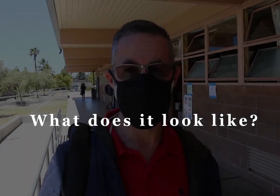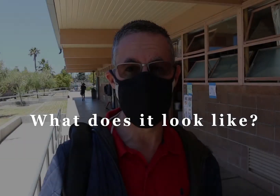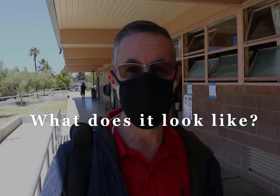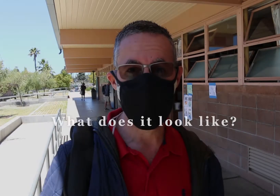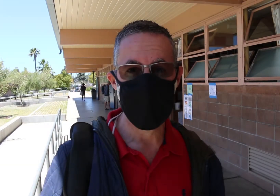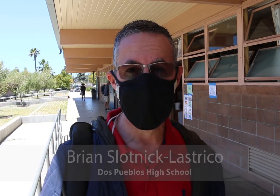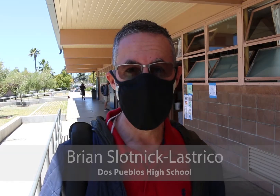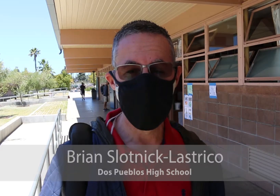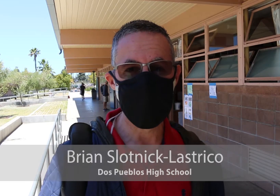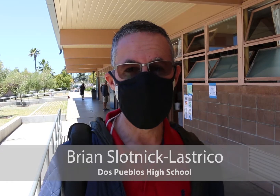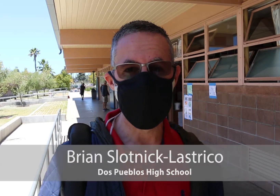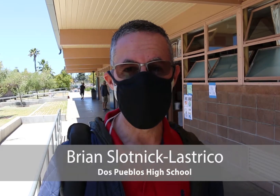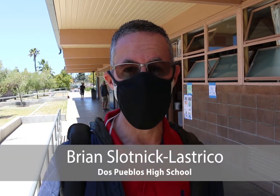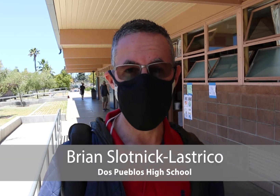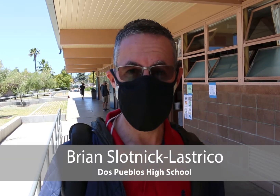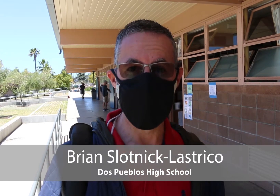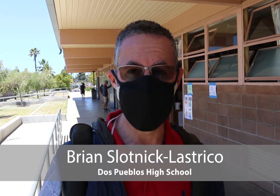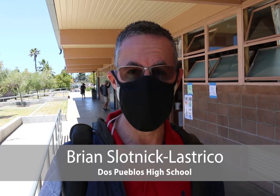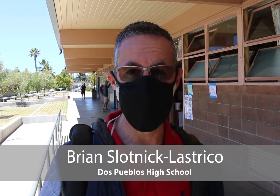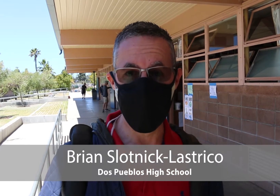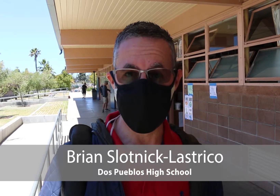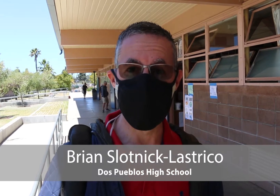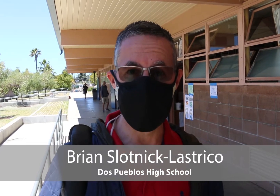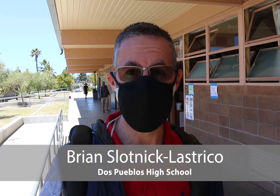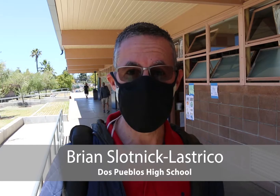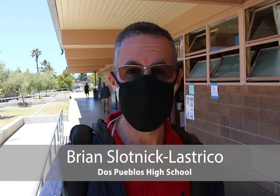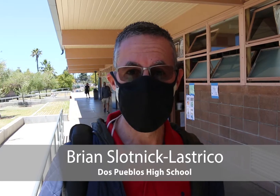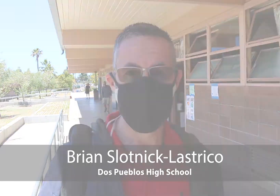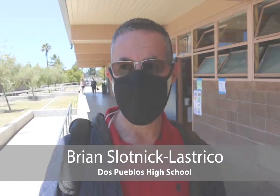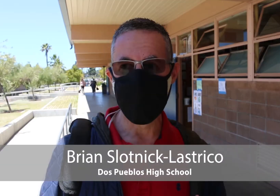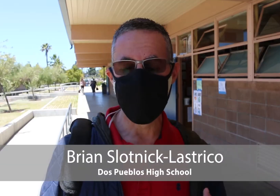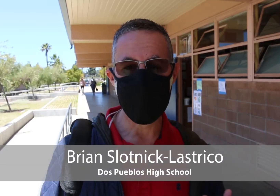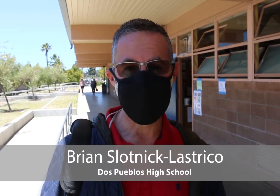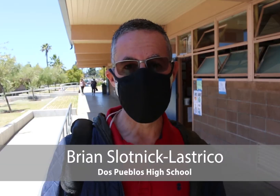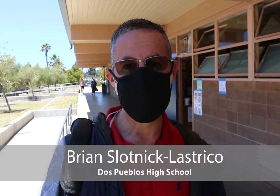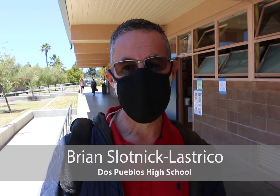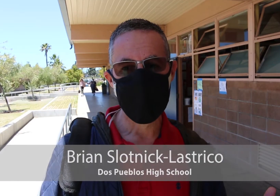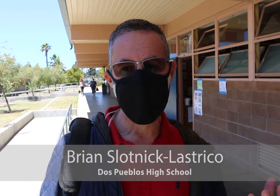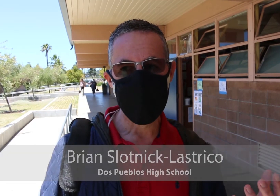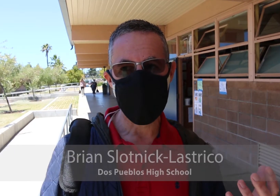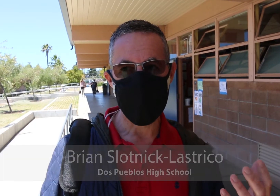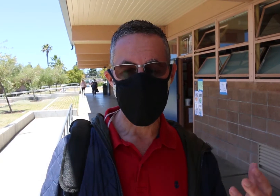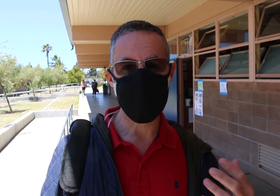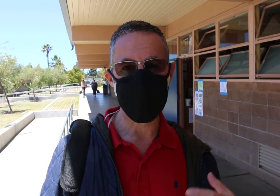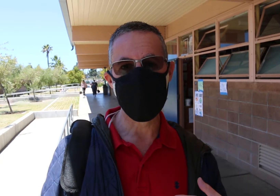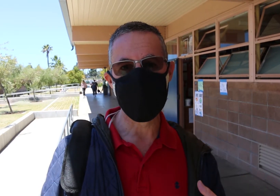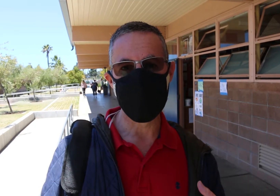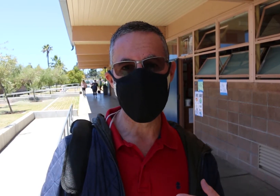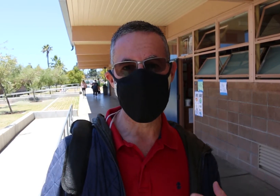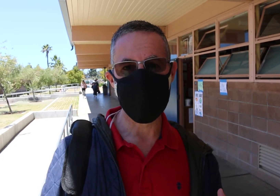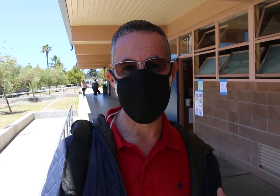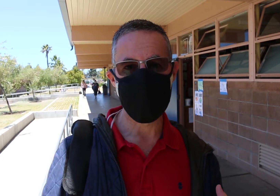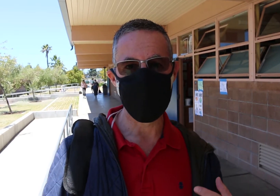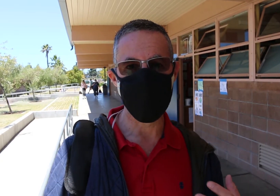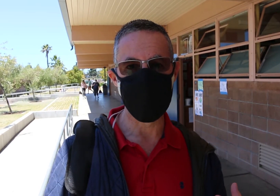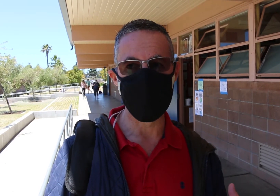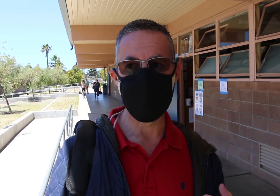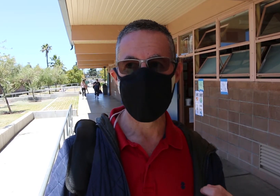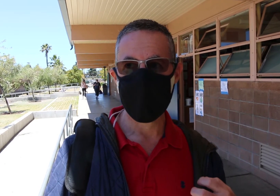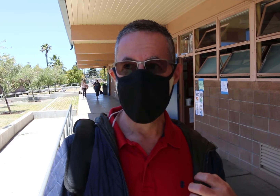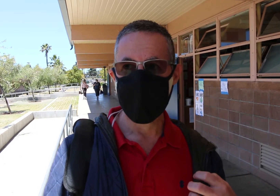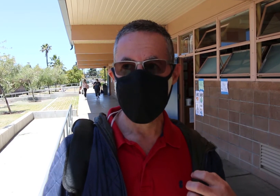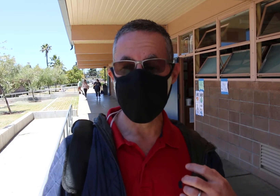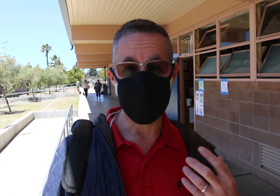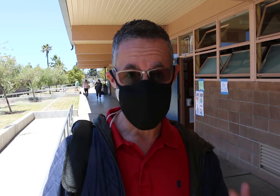Every kid really has what they need when they need it, and really that every student in my class